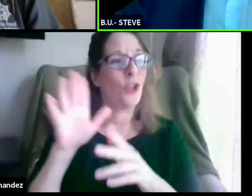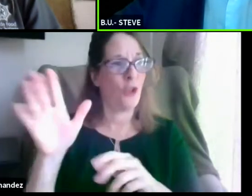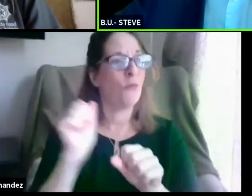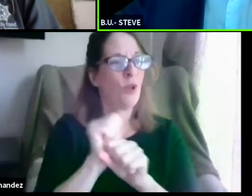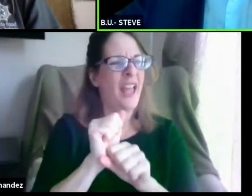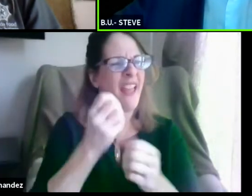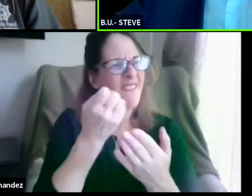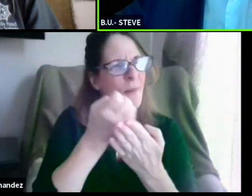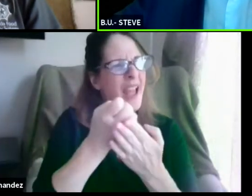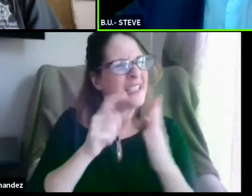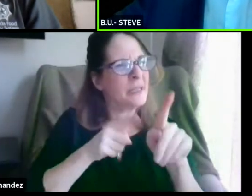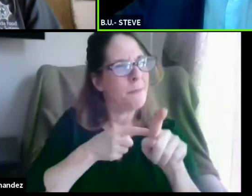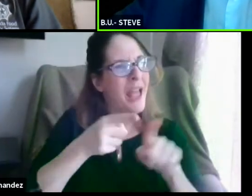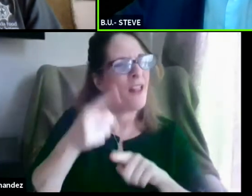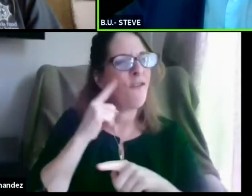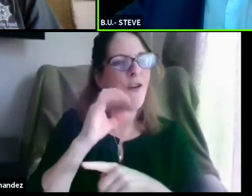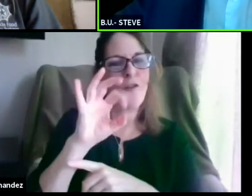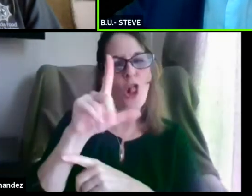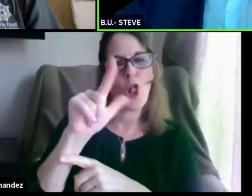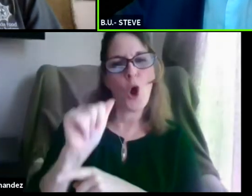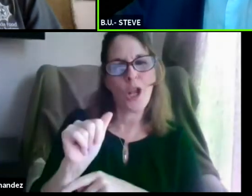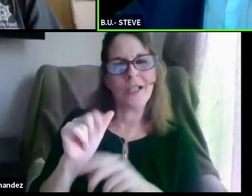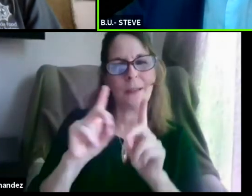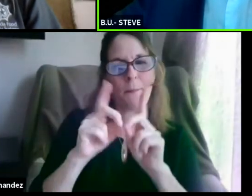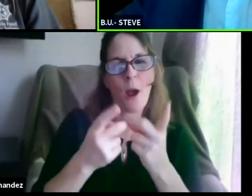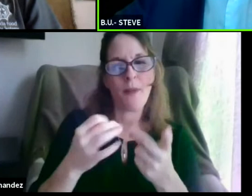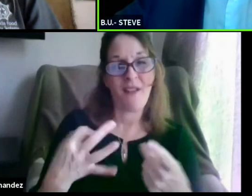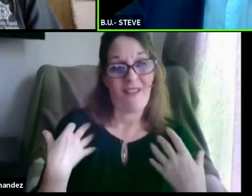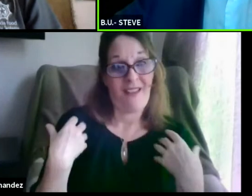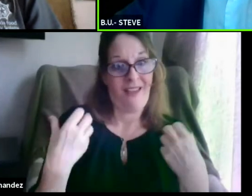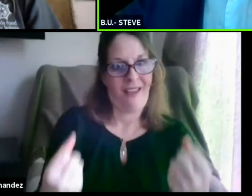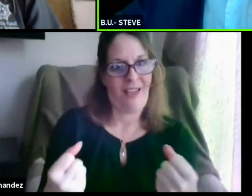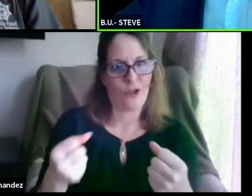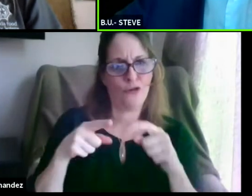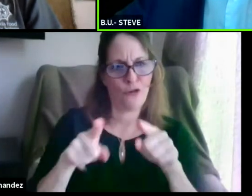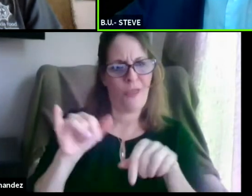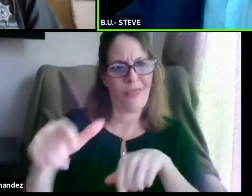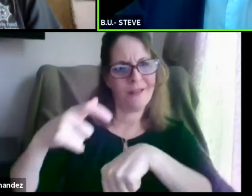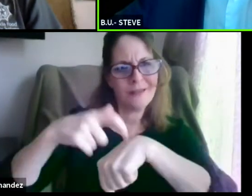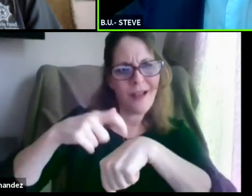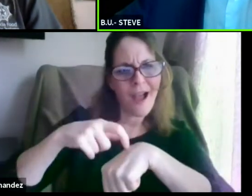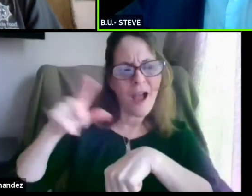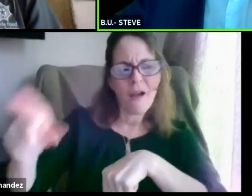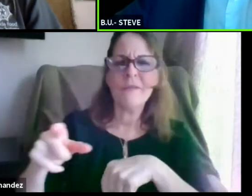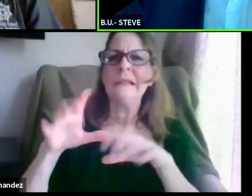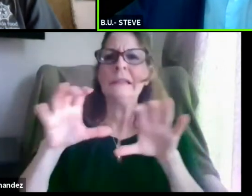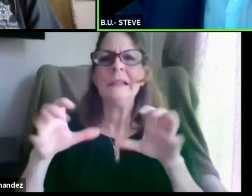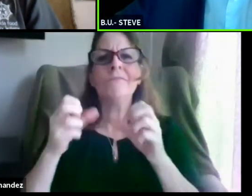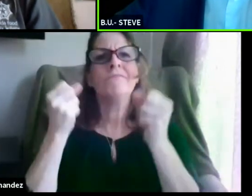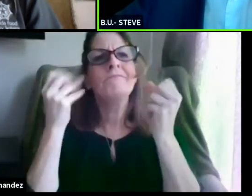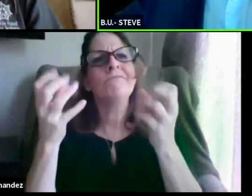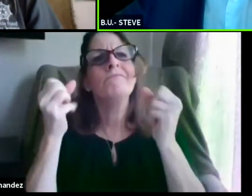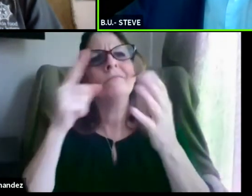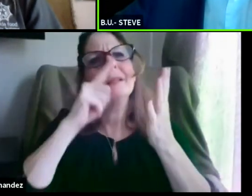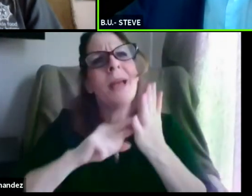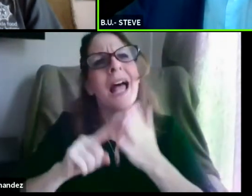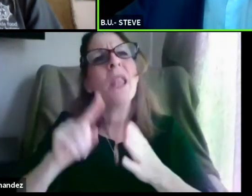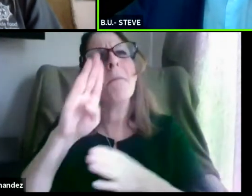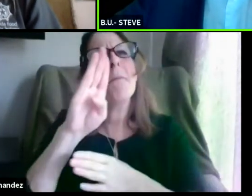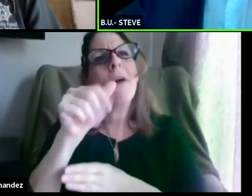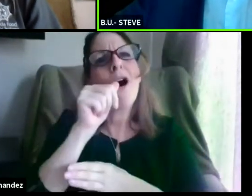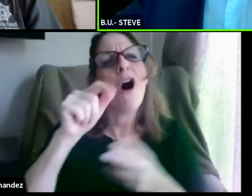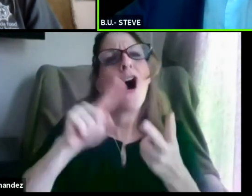environmental specialist for the Florida Department of Health. During that time, she performed thousands of health inspections in bars,